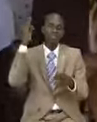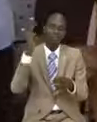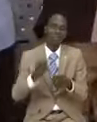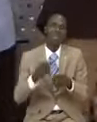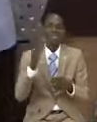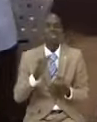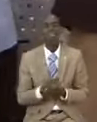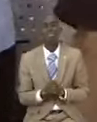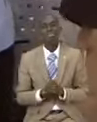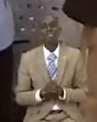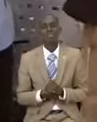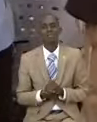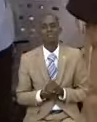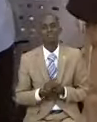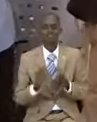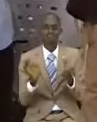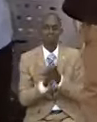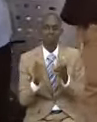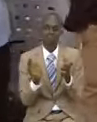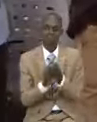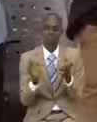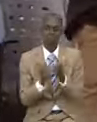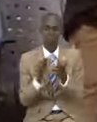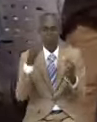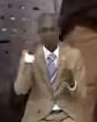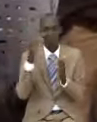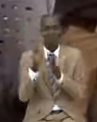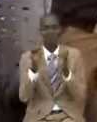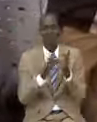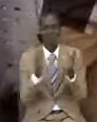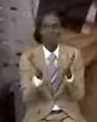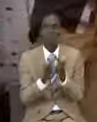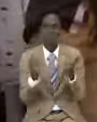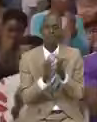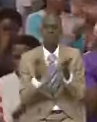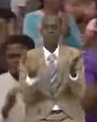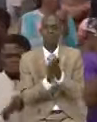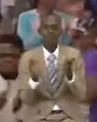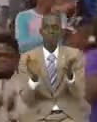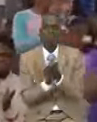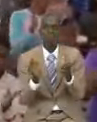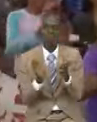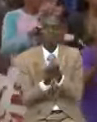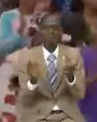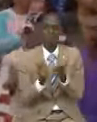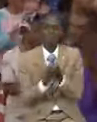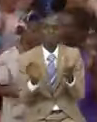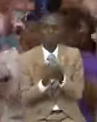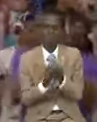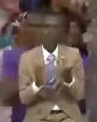name. Clap for Jesus, clap for Jesus, clap for Jesus.